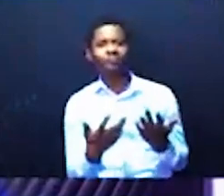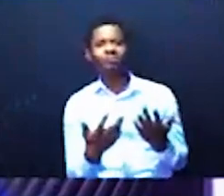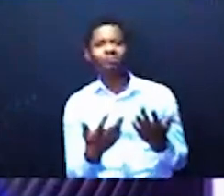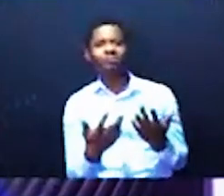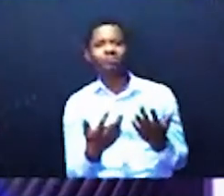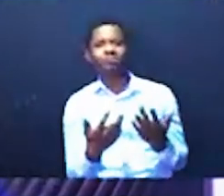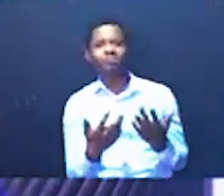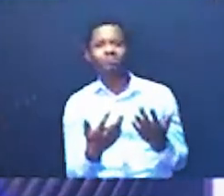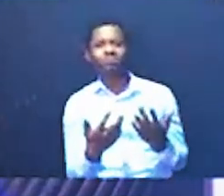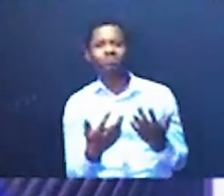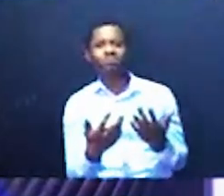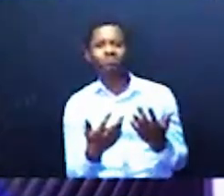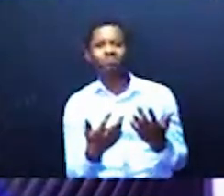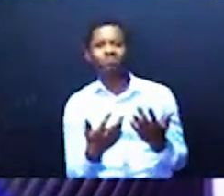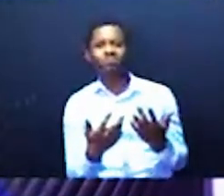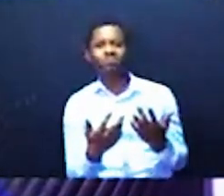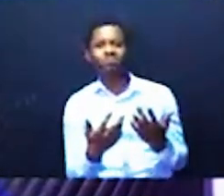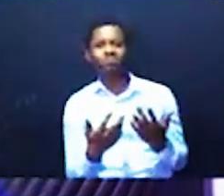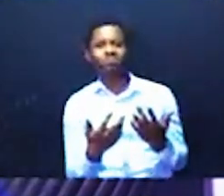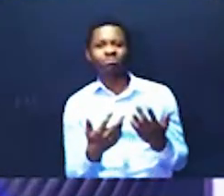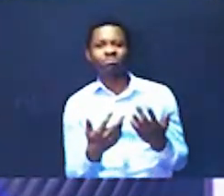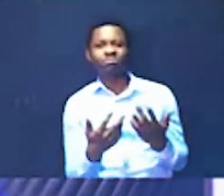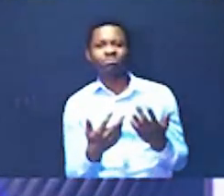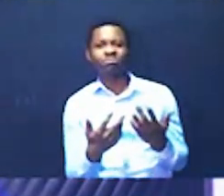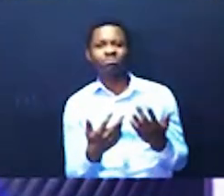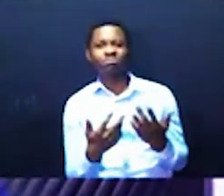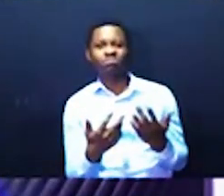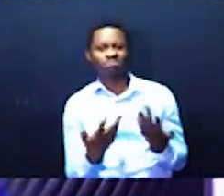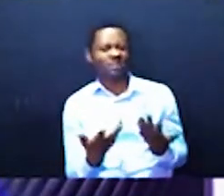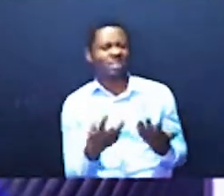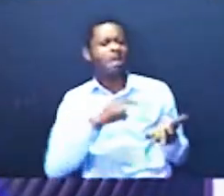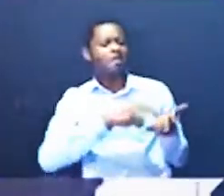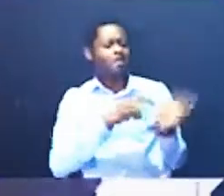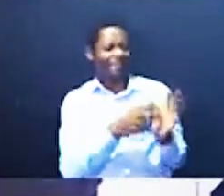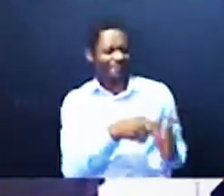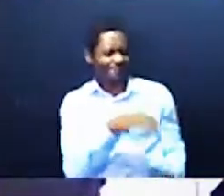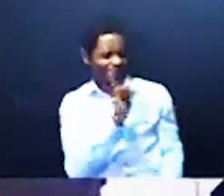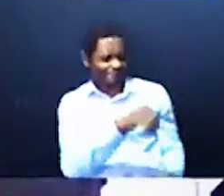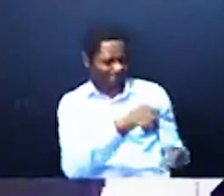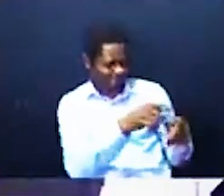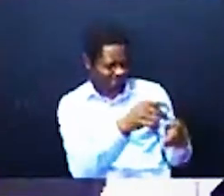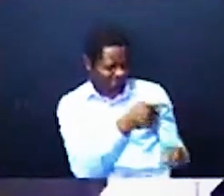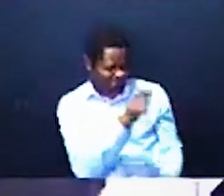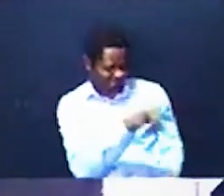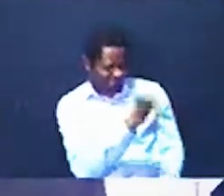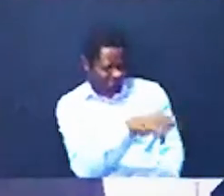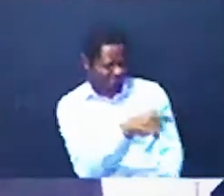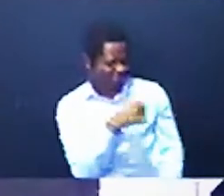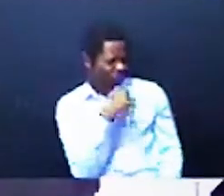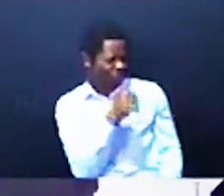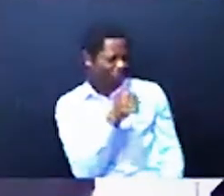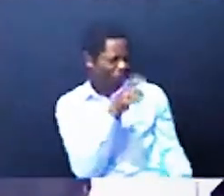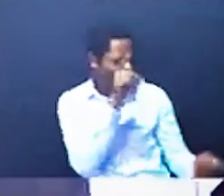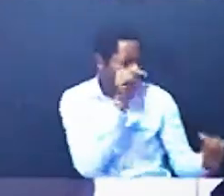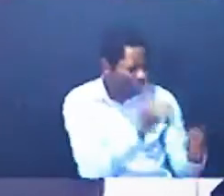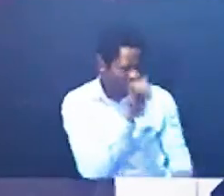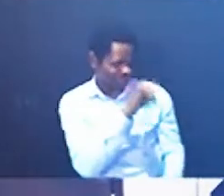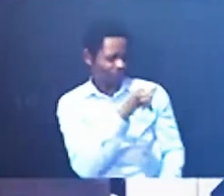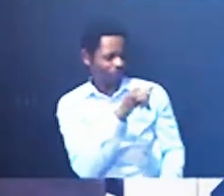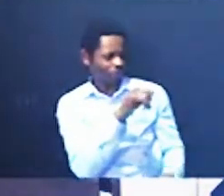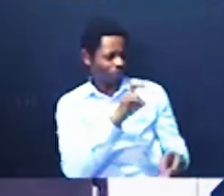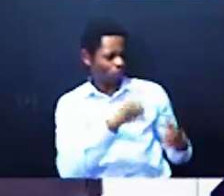is something that is not what is it purports to be. Not just a dear no said yet, Yankasan, and you sue any year to